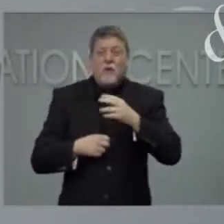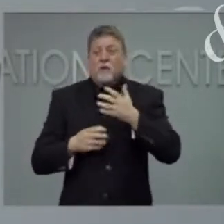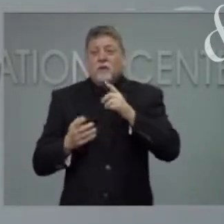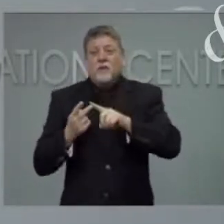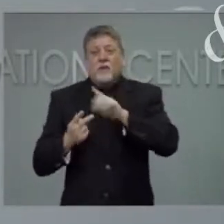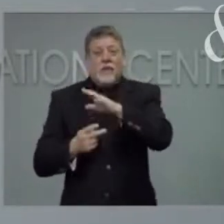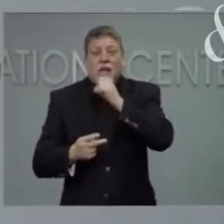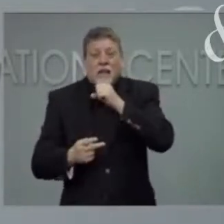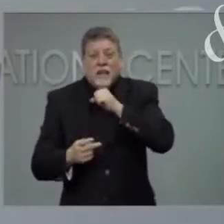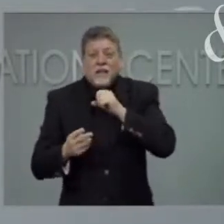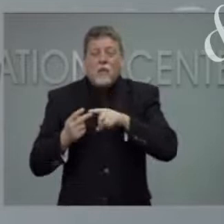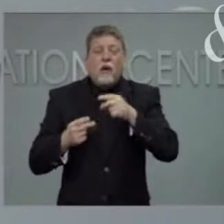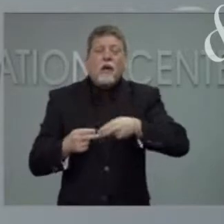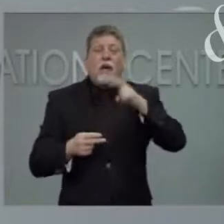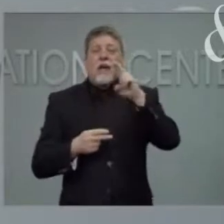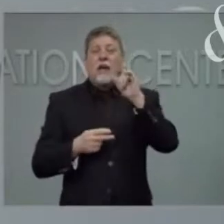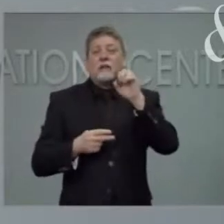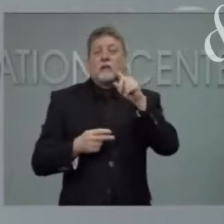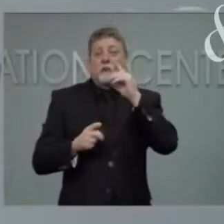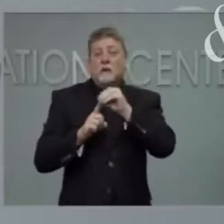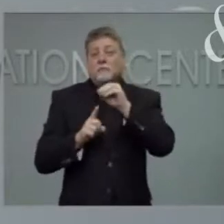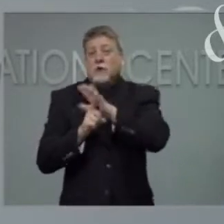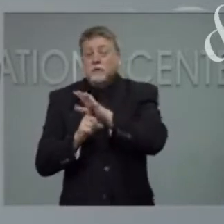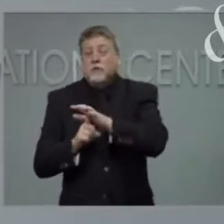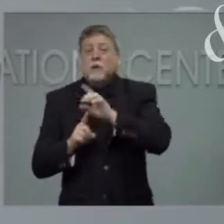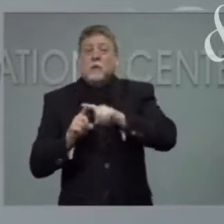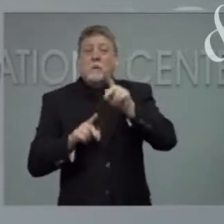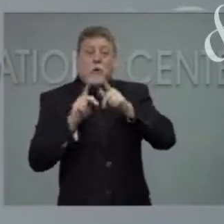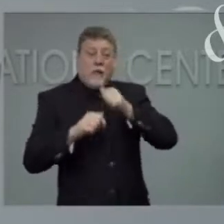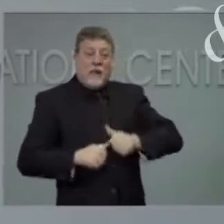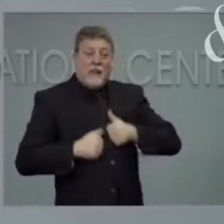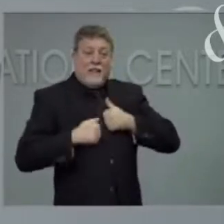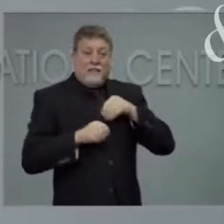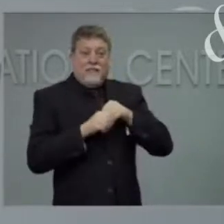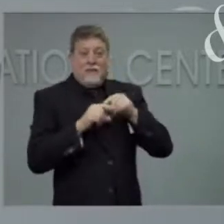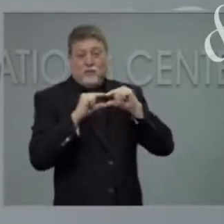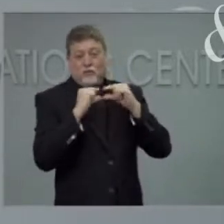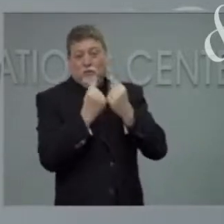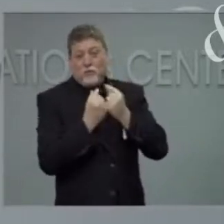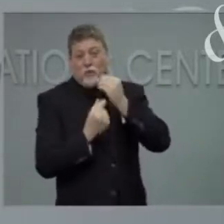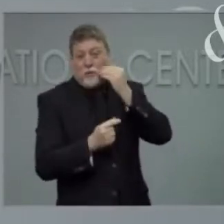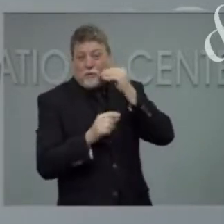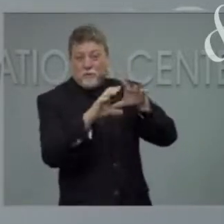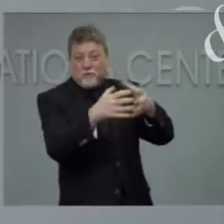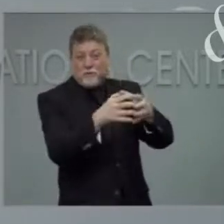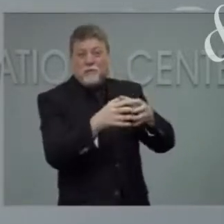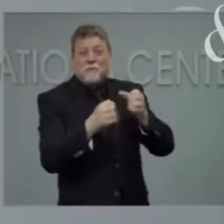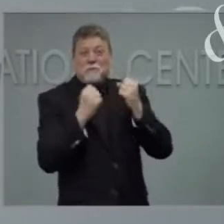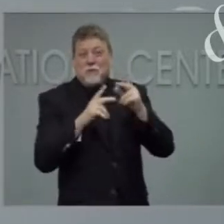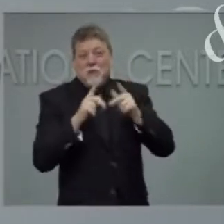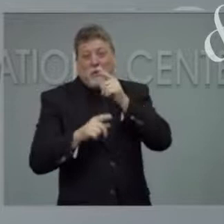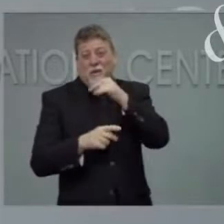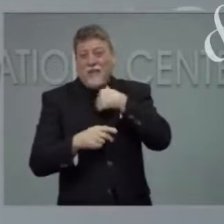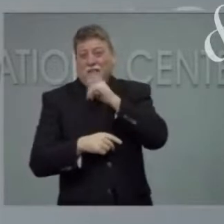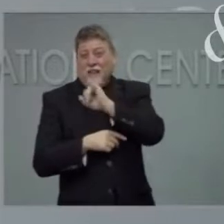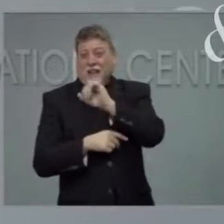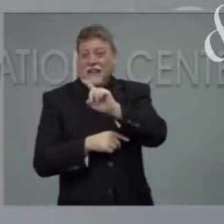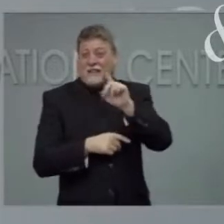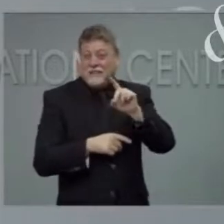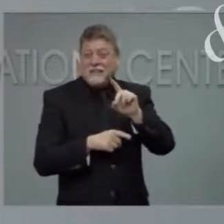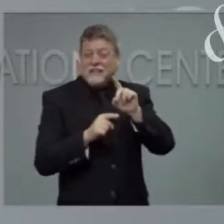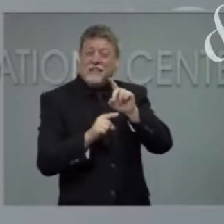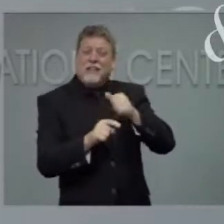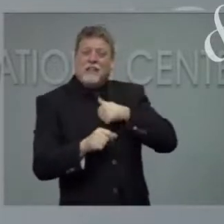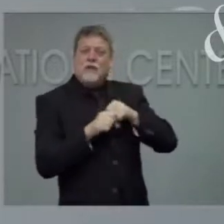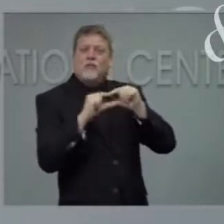those particularly who live in long-term care settings, which a number of folks in our intellectual and developmental community